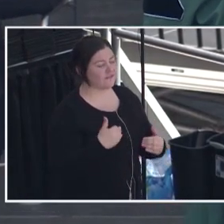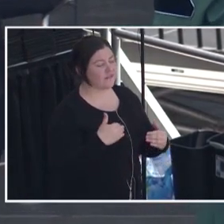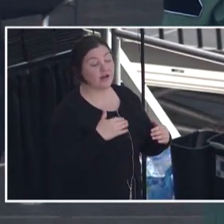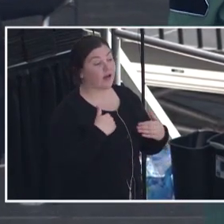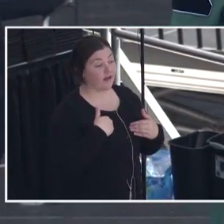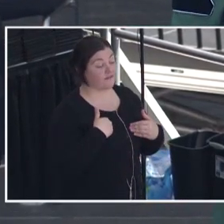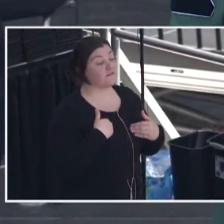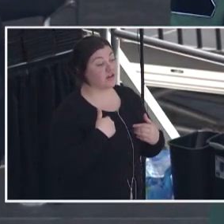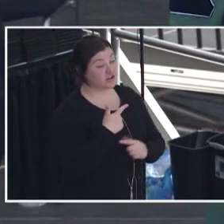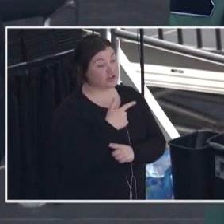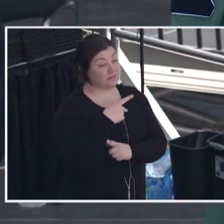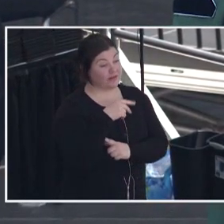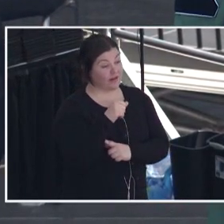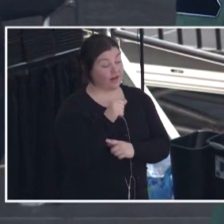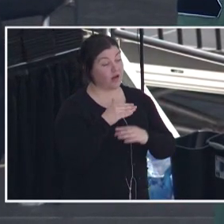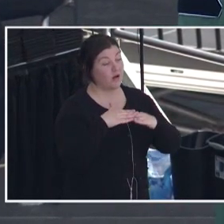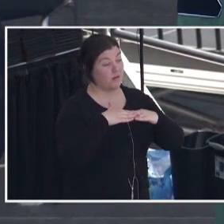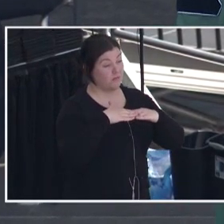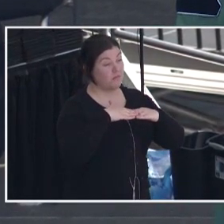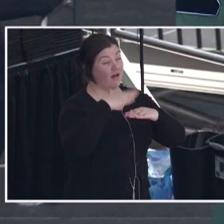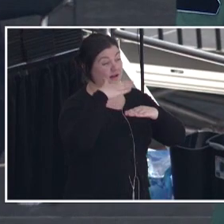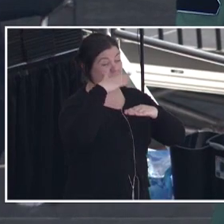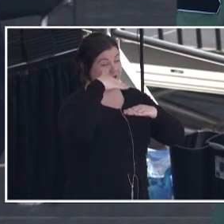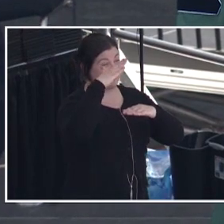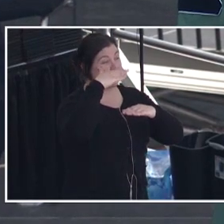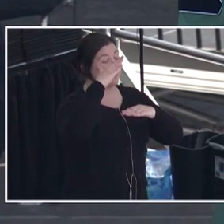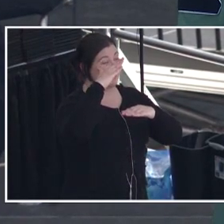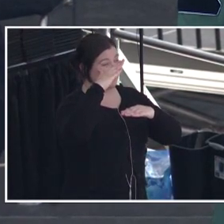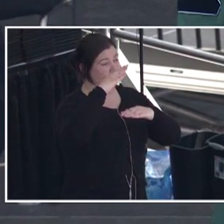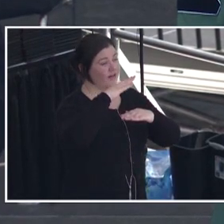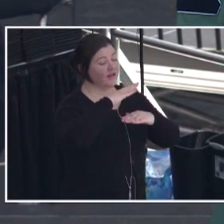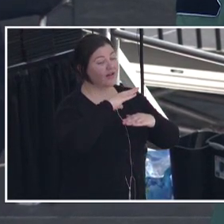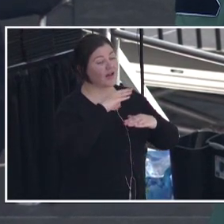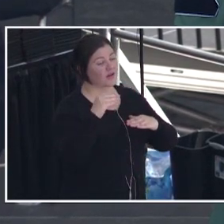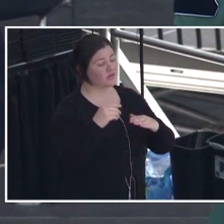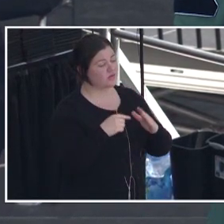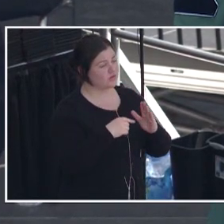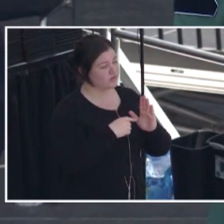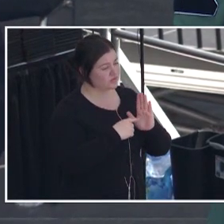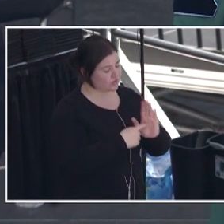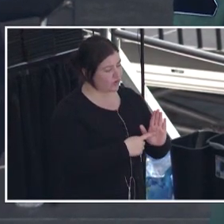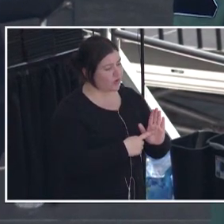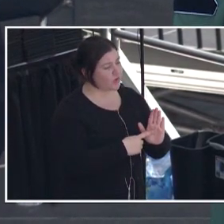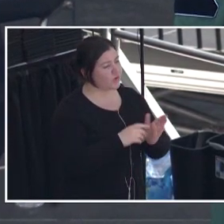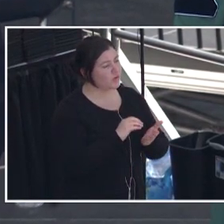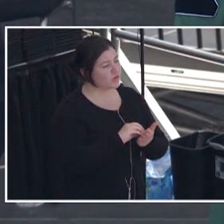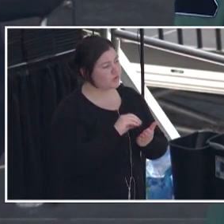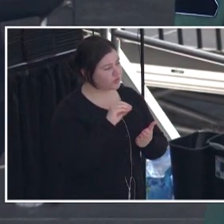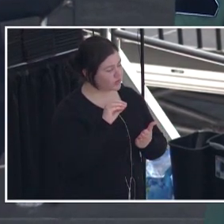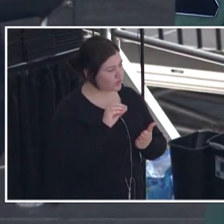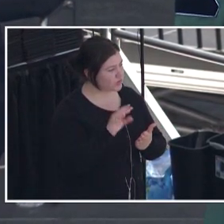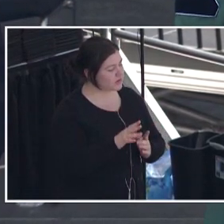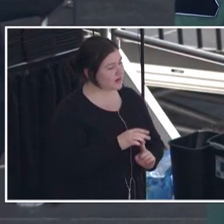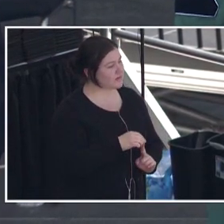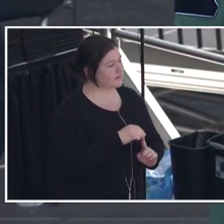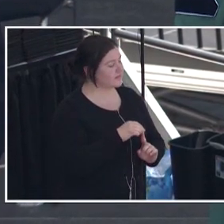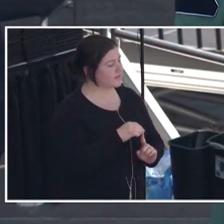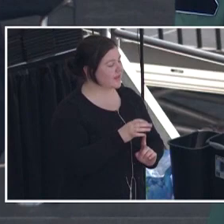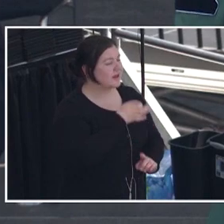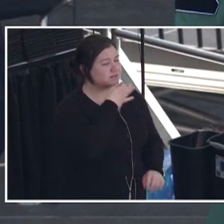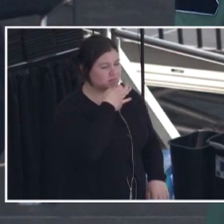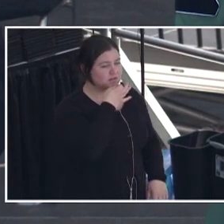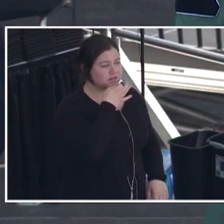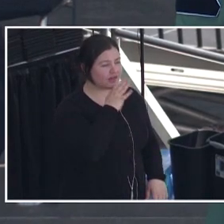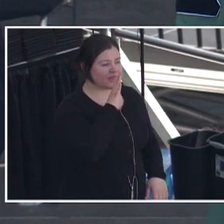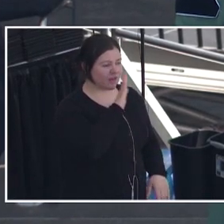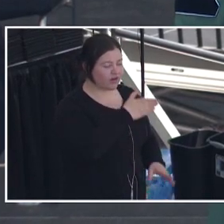averages, as well as demonstrated excellence in their specific disciplines. We